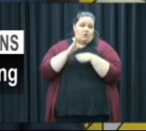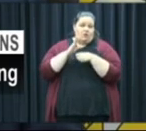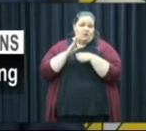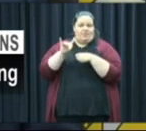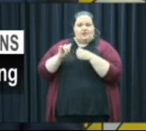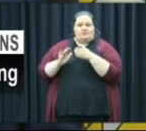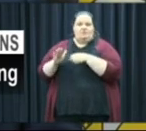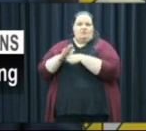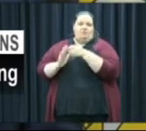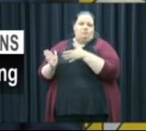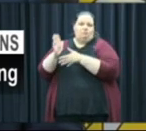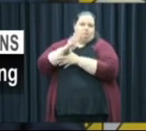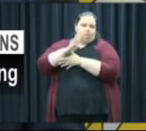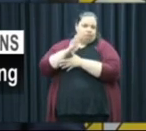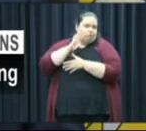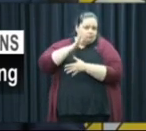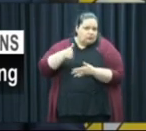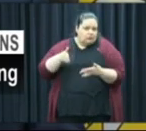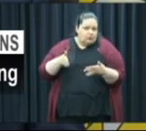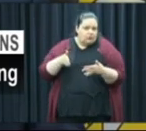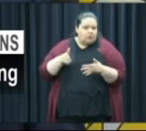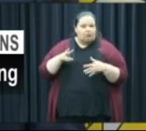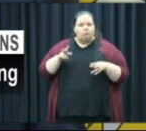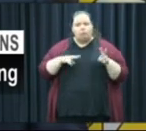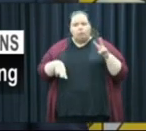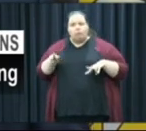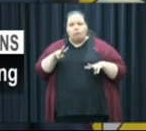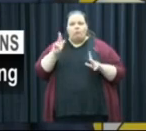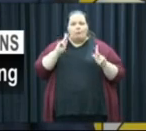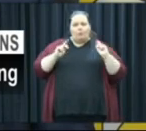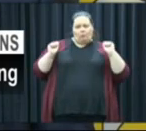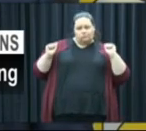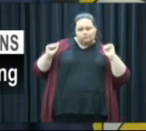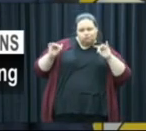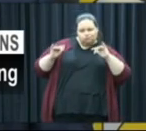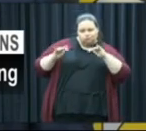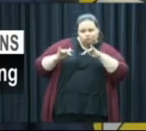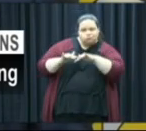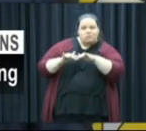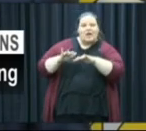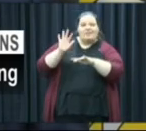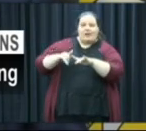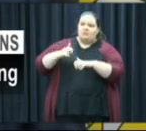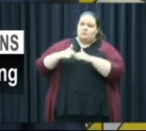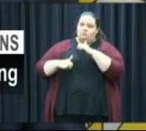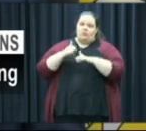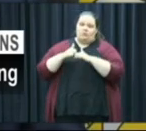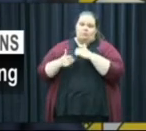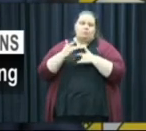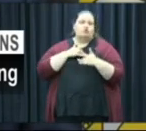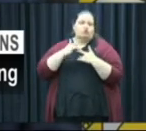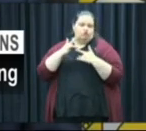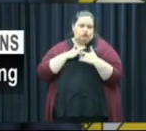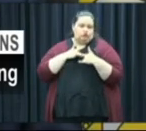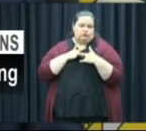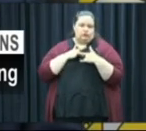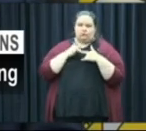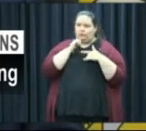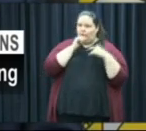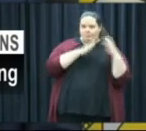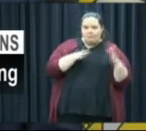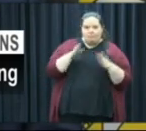priority. Looking for, large group assemblies that we've noted here that were not planned or